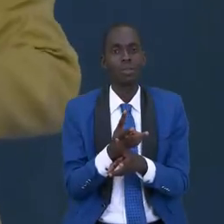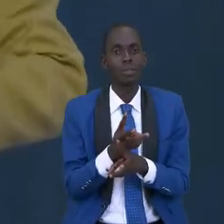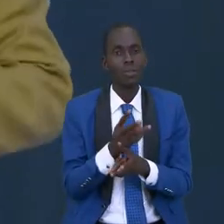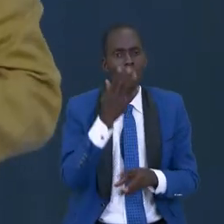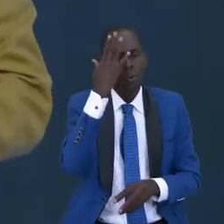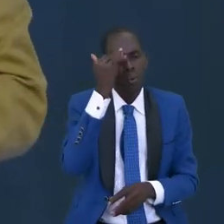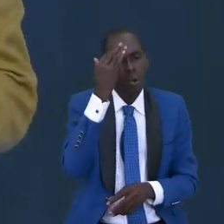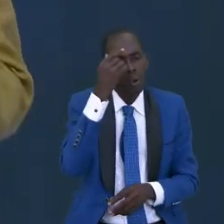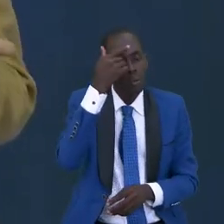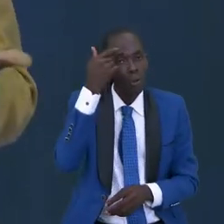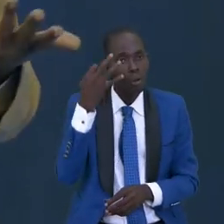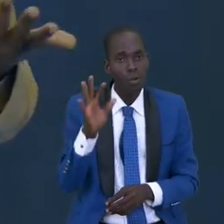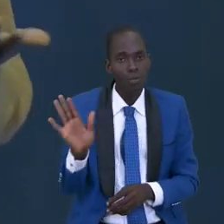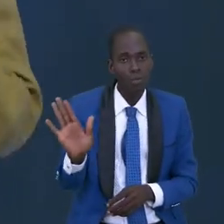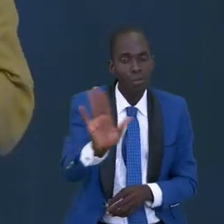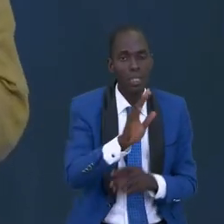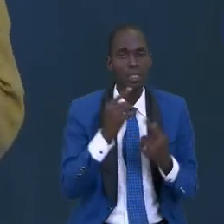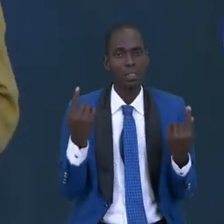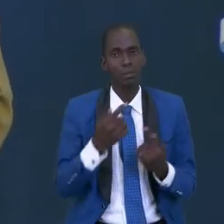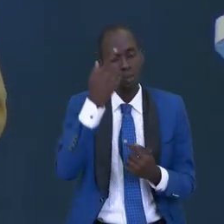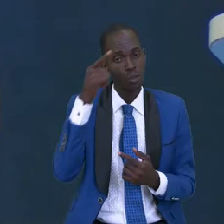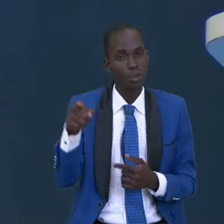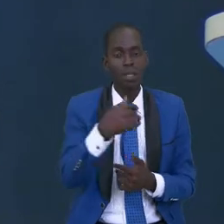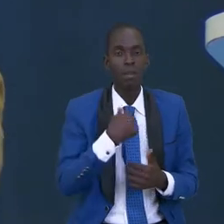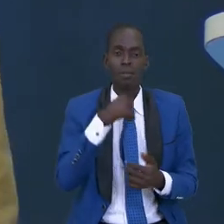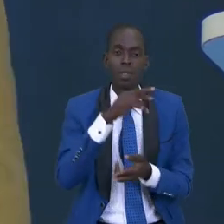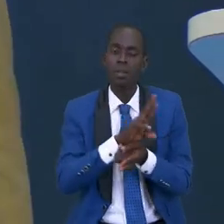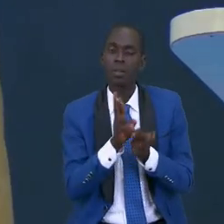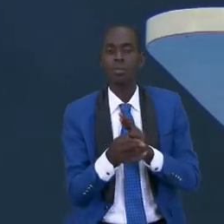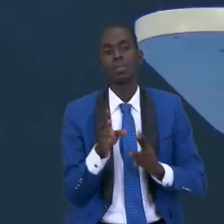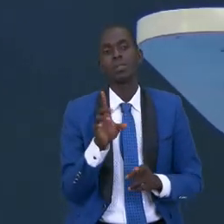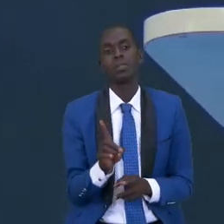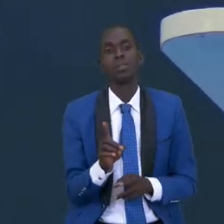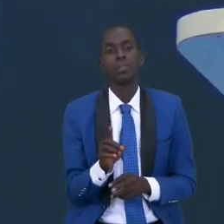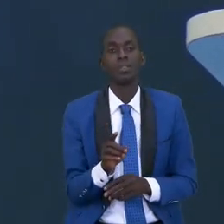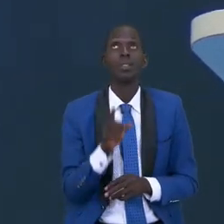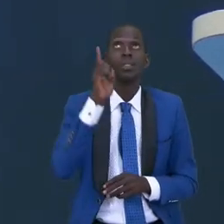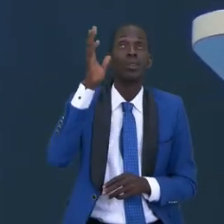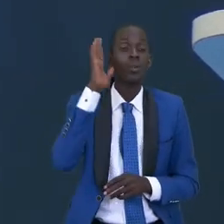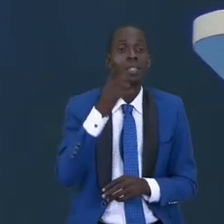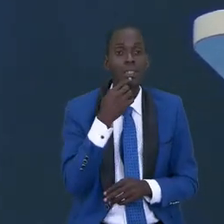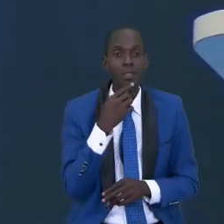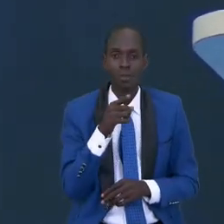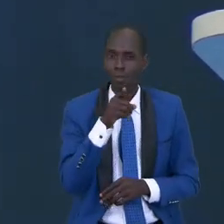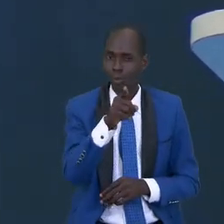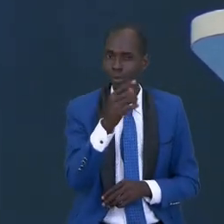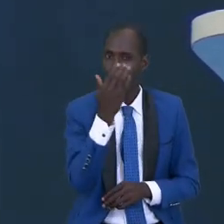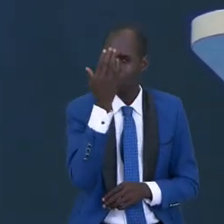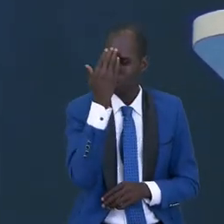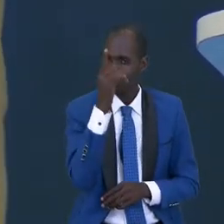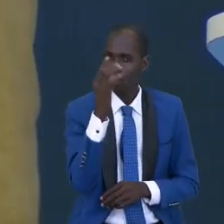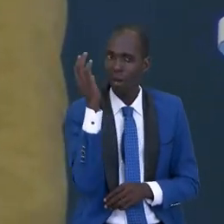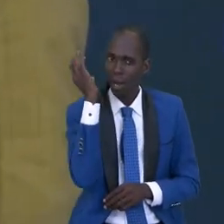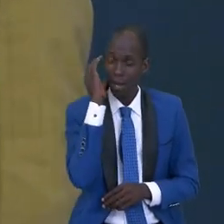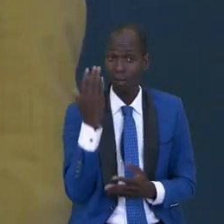because of their sins, because they have not repented. He will say, you heard